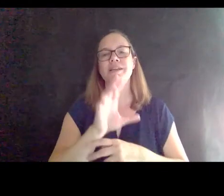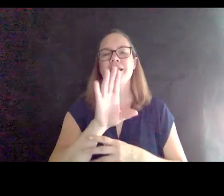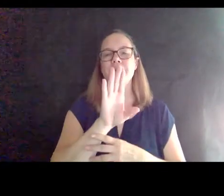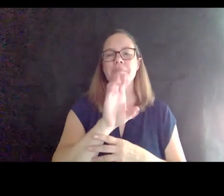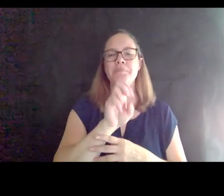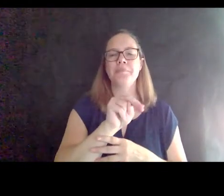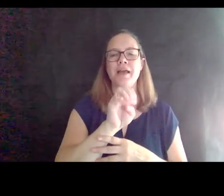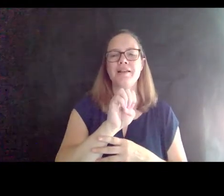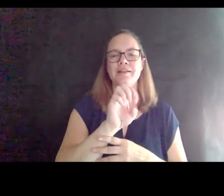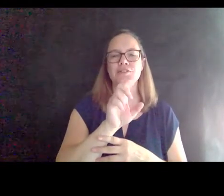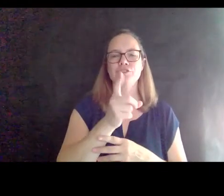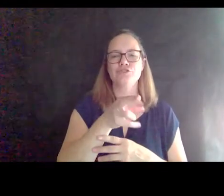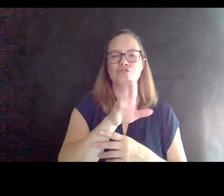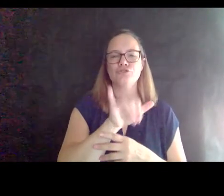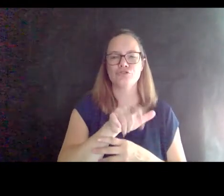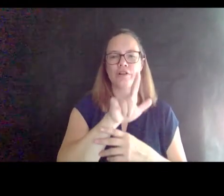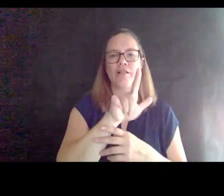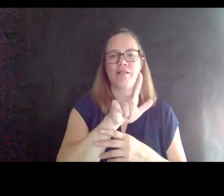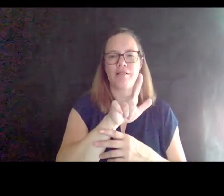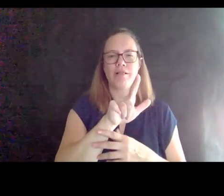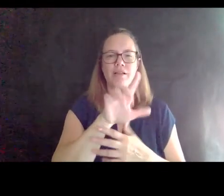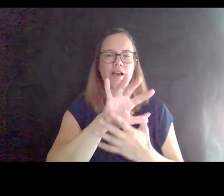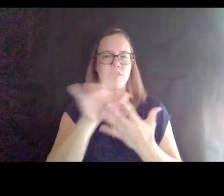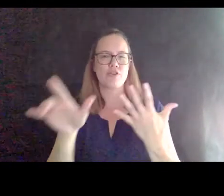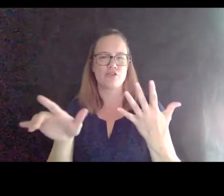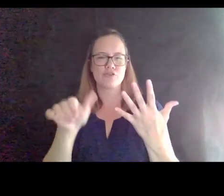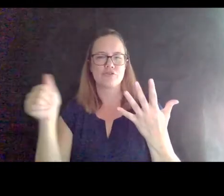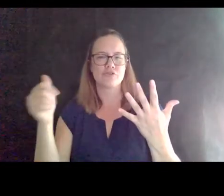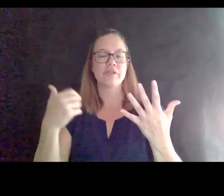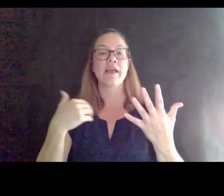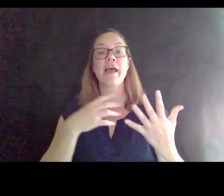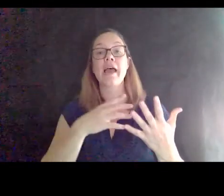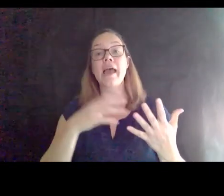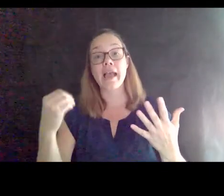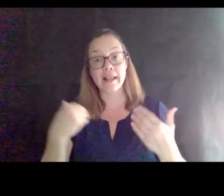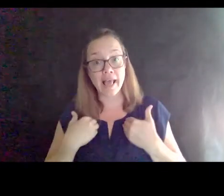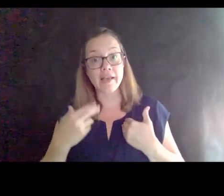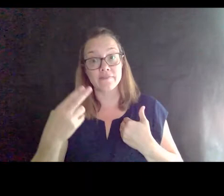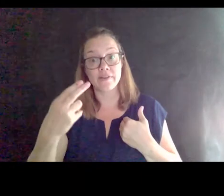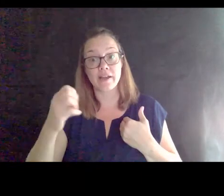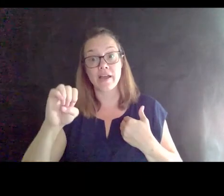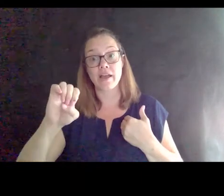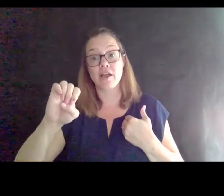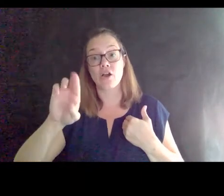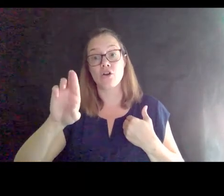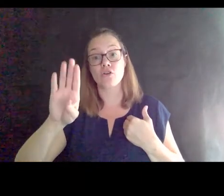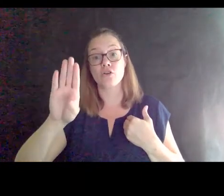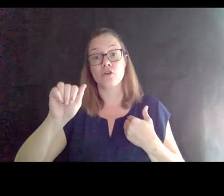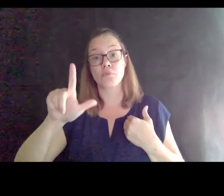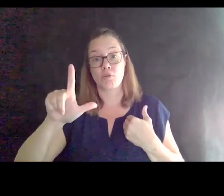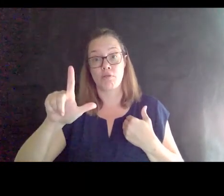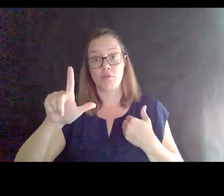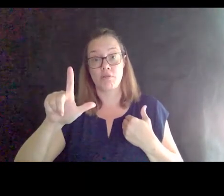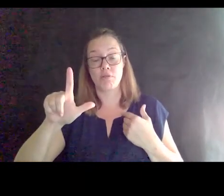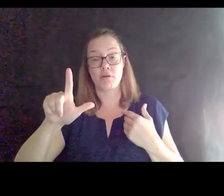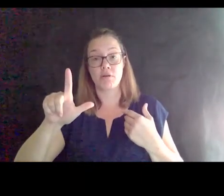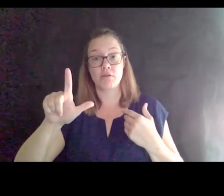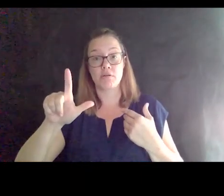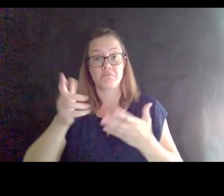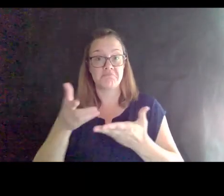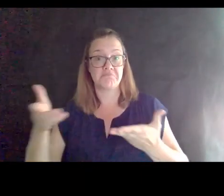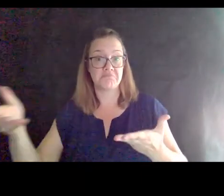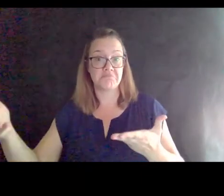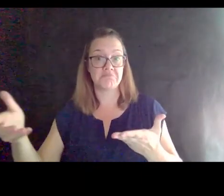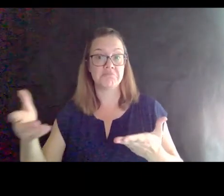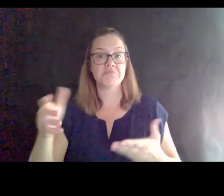or Simple Sleep. And then herbal products, Valiant root or cava or chamomile